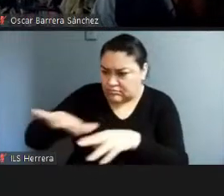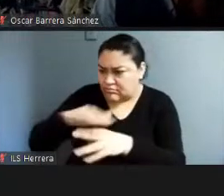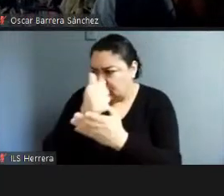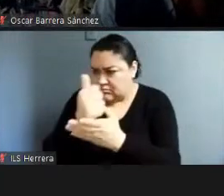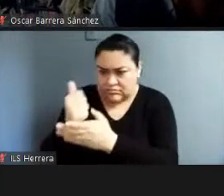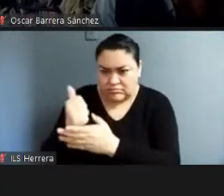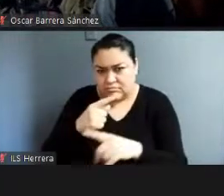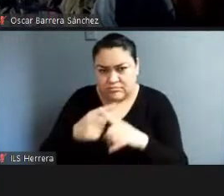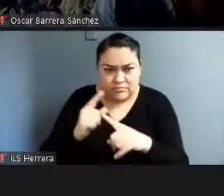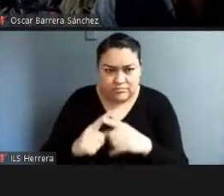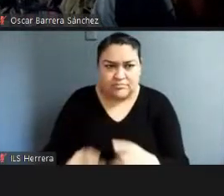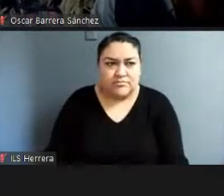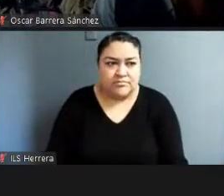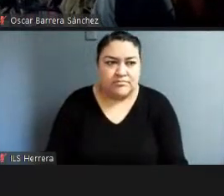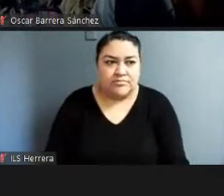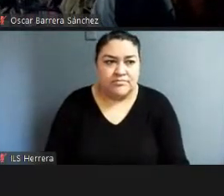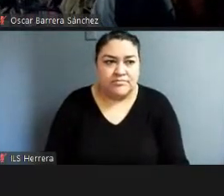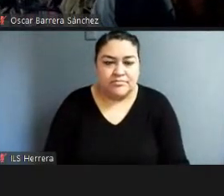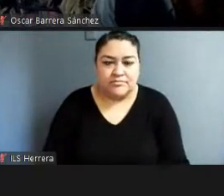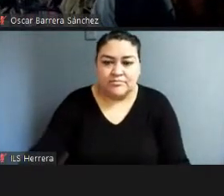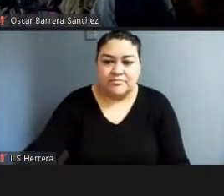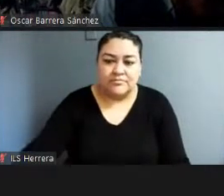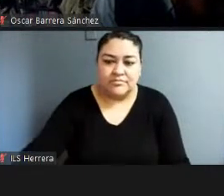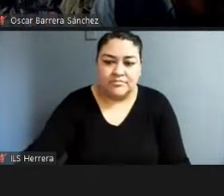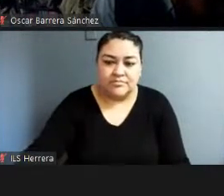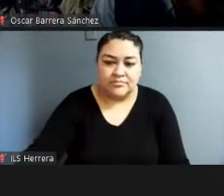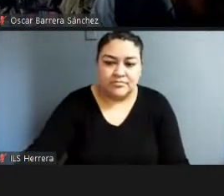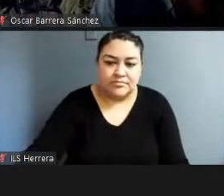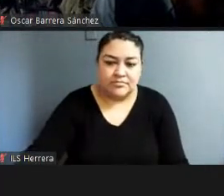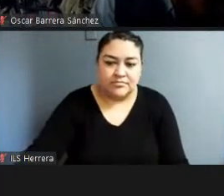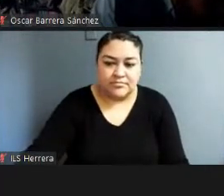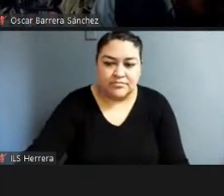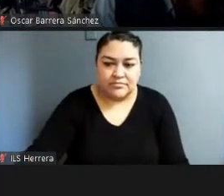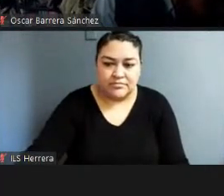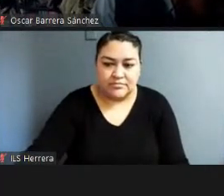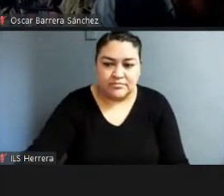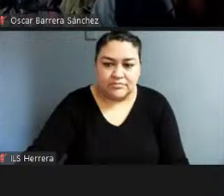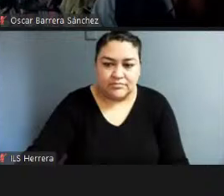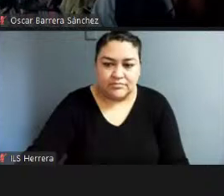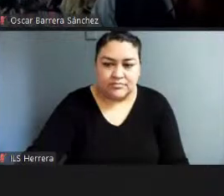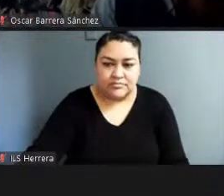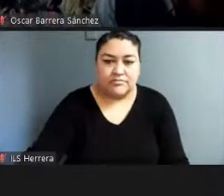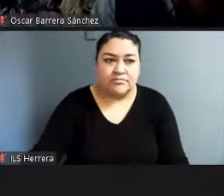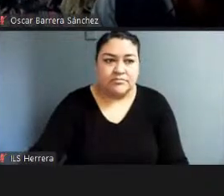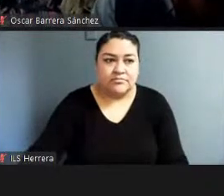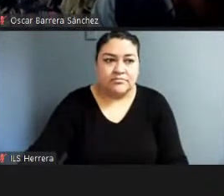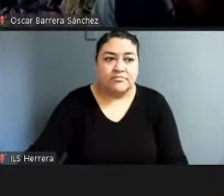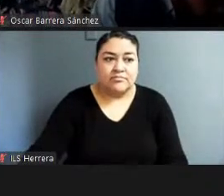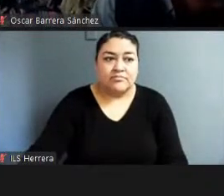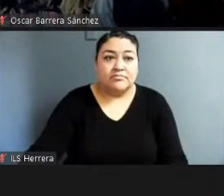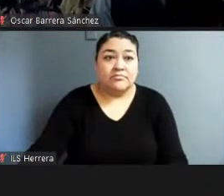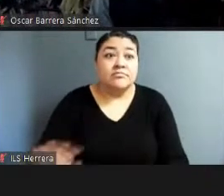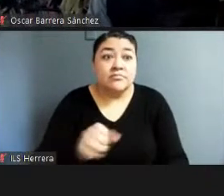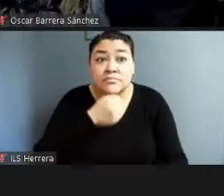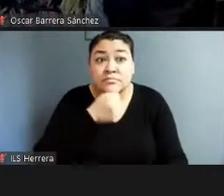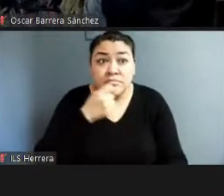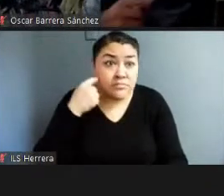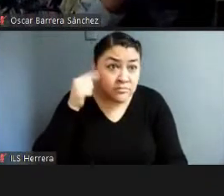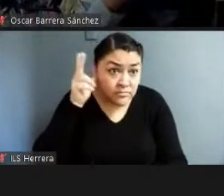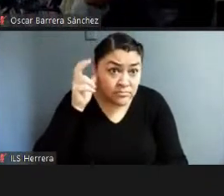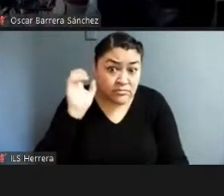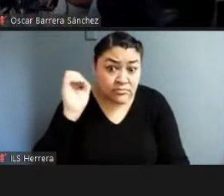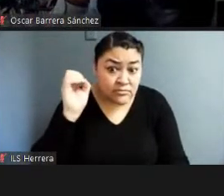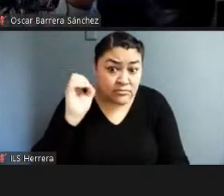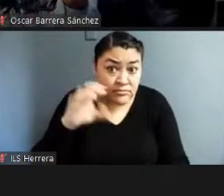Muchas gracias, Sonia, muchas gracias, Ravi, y sabemos que... No se escucha, Alejandro. Bueno.